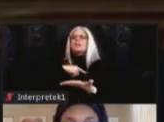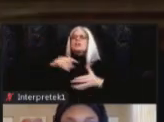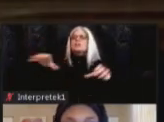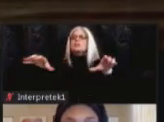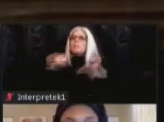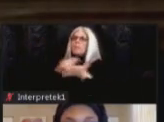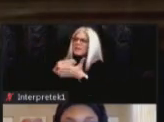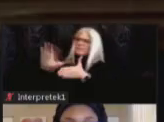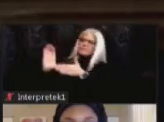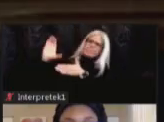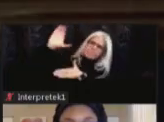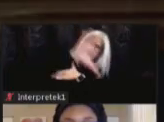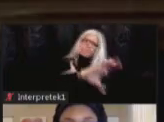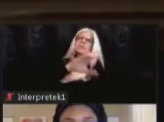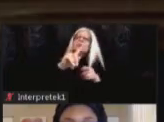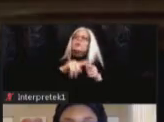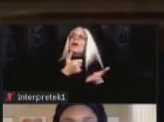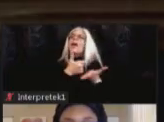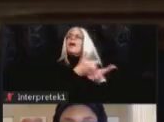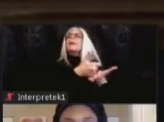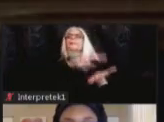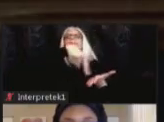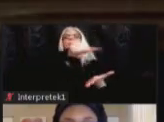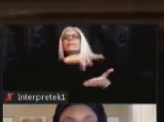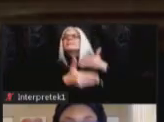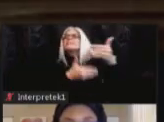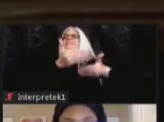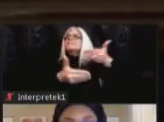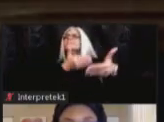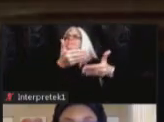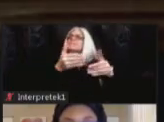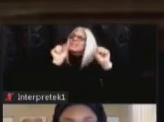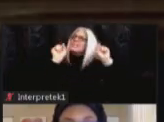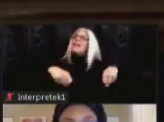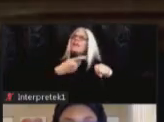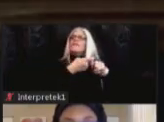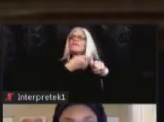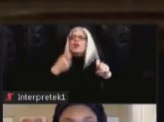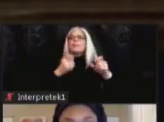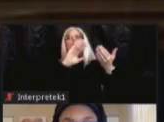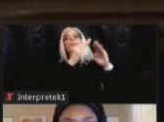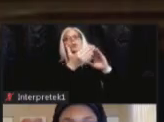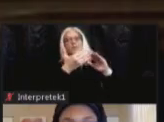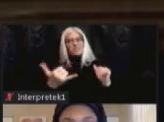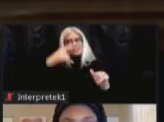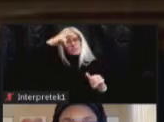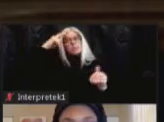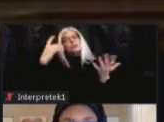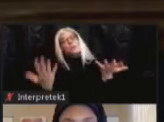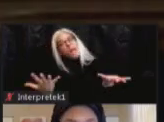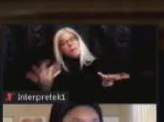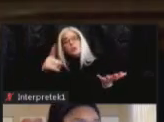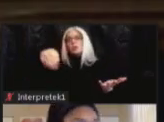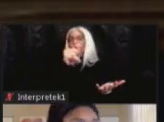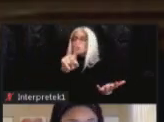get some capacity in the community for seats this summer. And so while you may not want to direct staff to implement